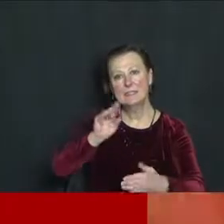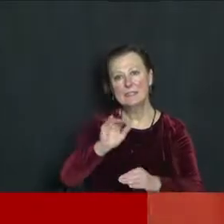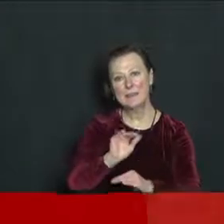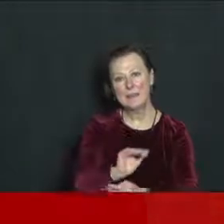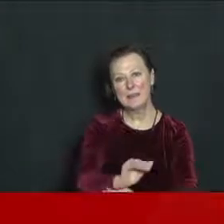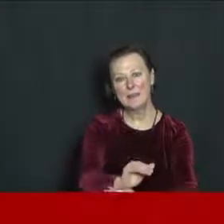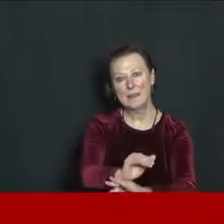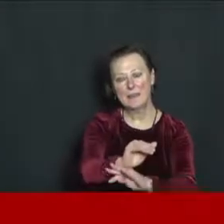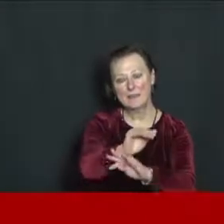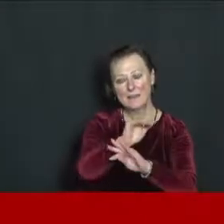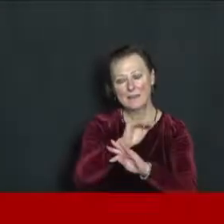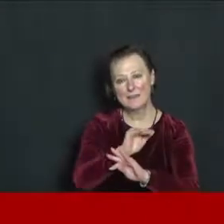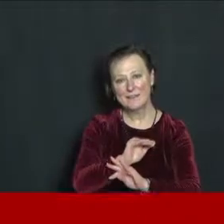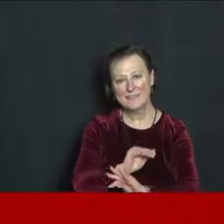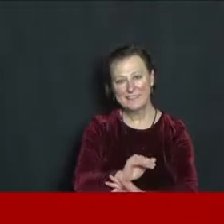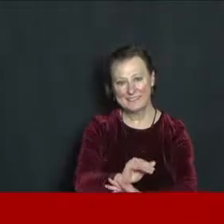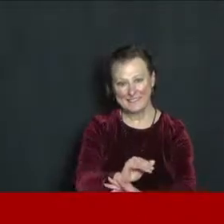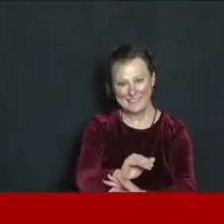holy